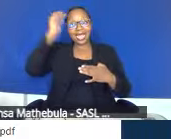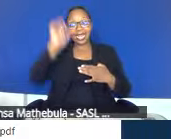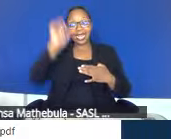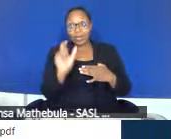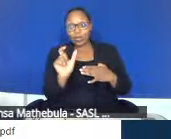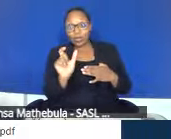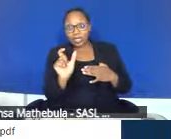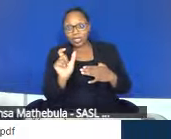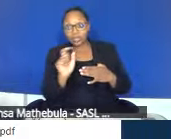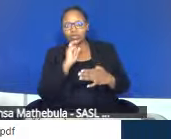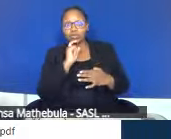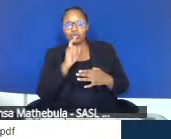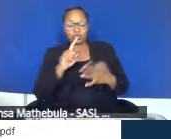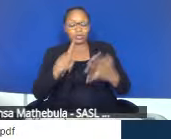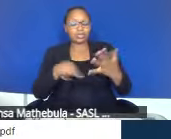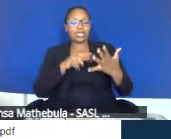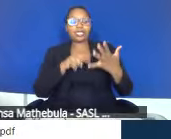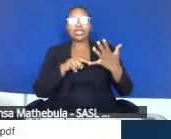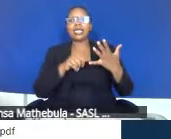Hearing,